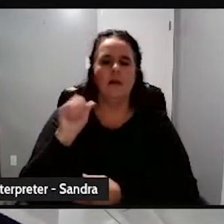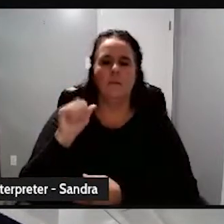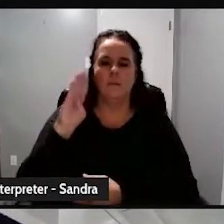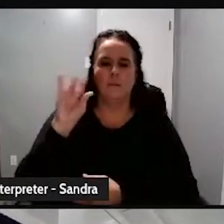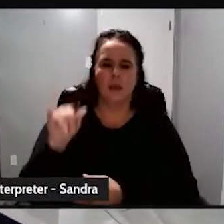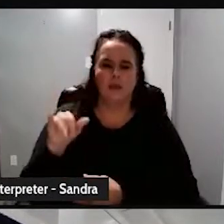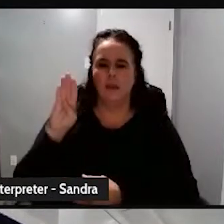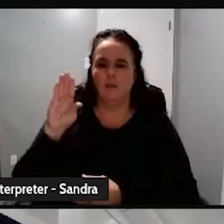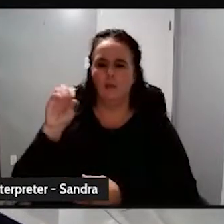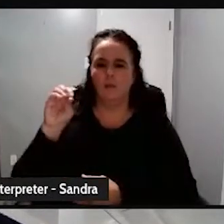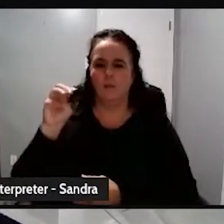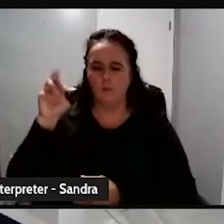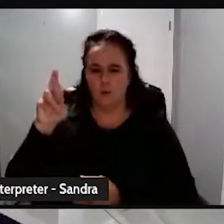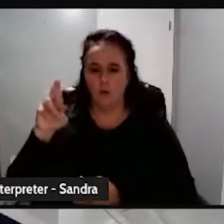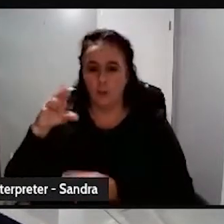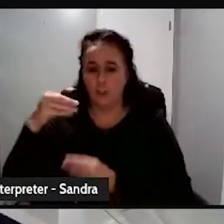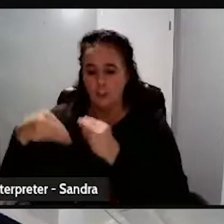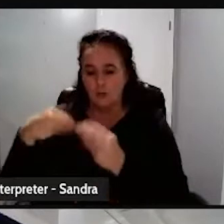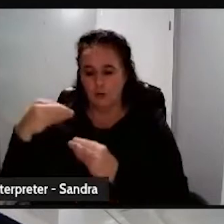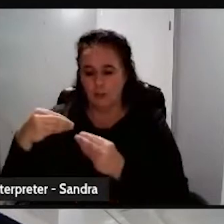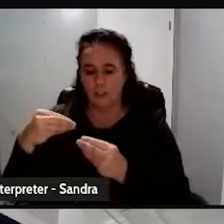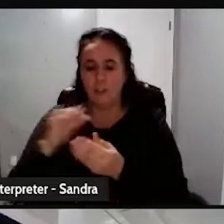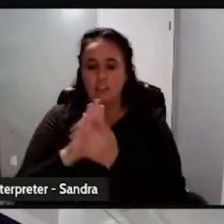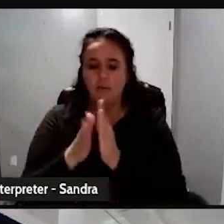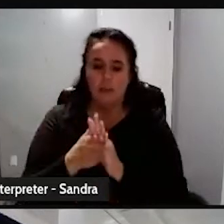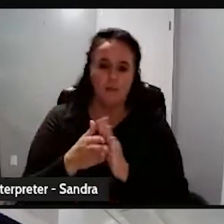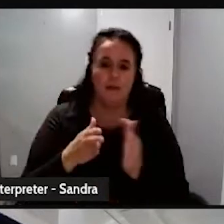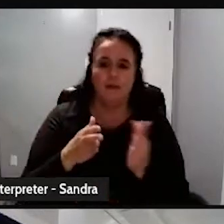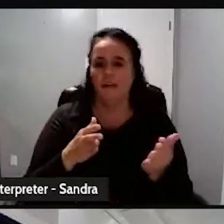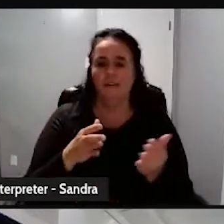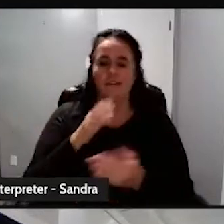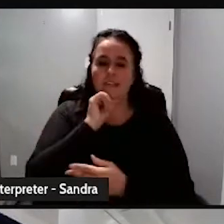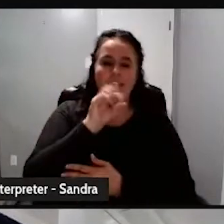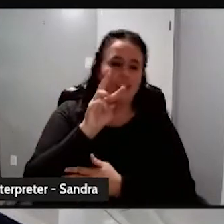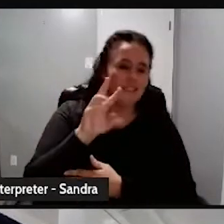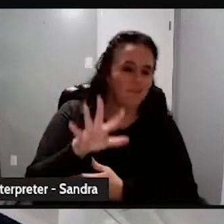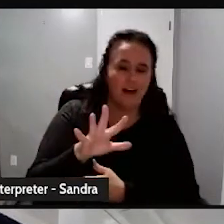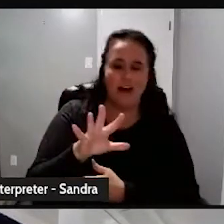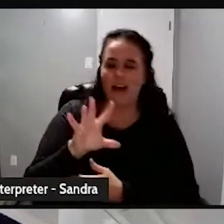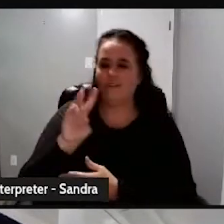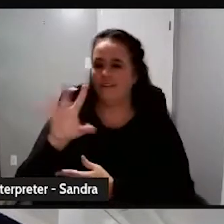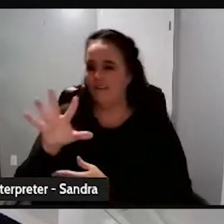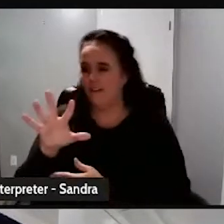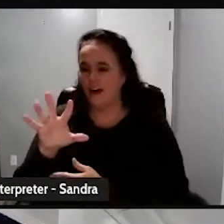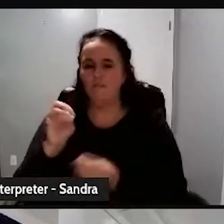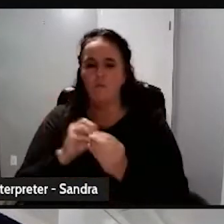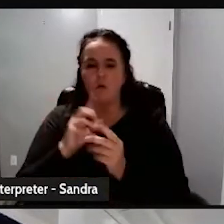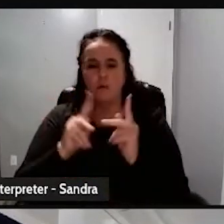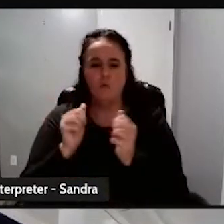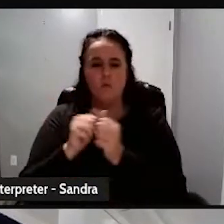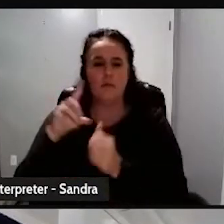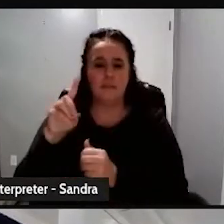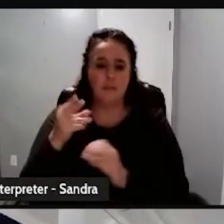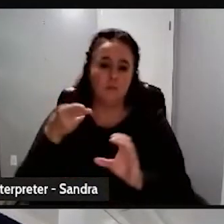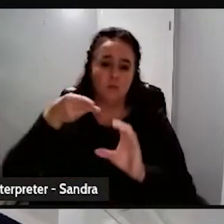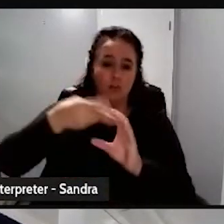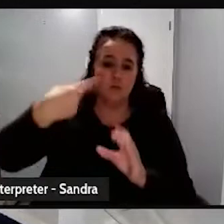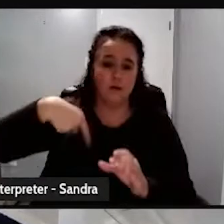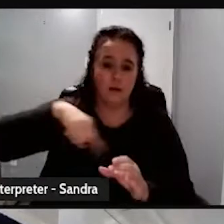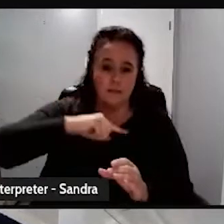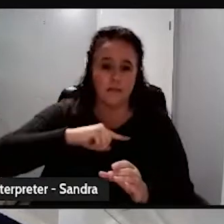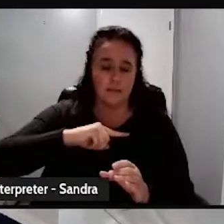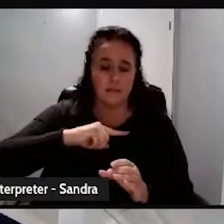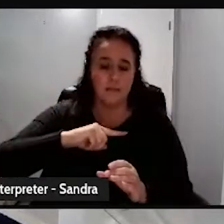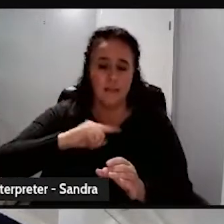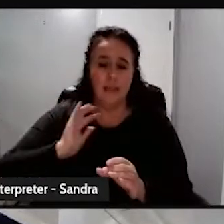65, 75 very quickly. We will have more people with disabilities join us in our coalitions,